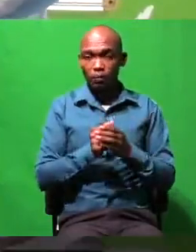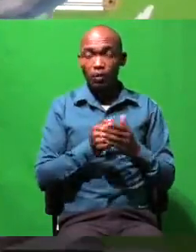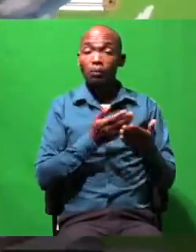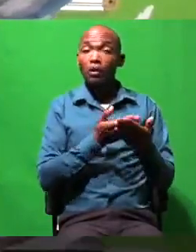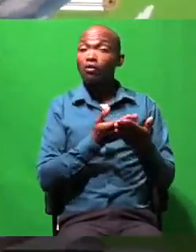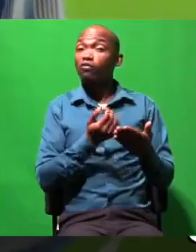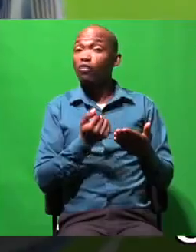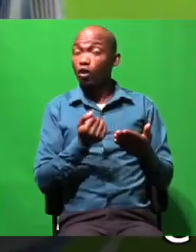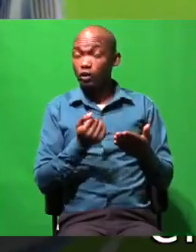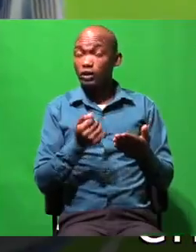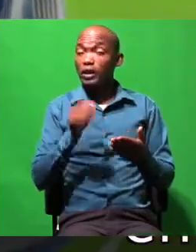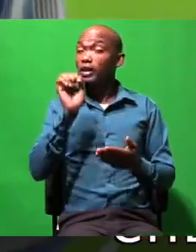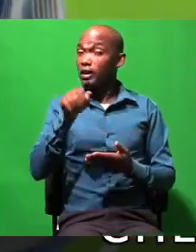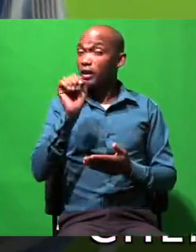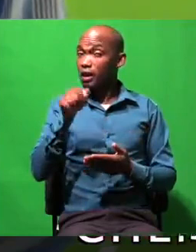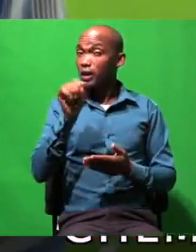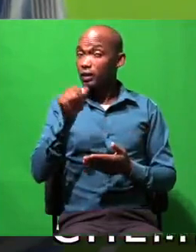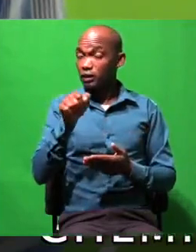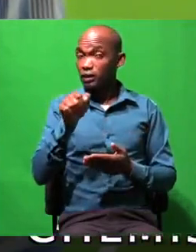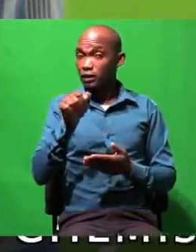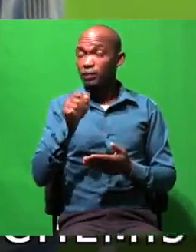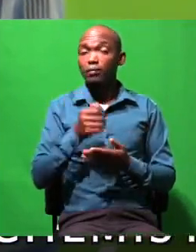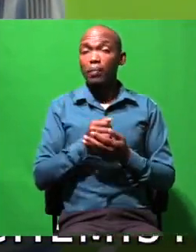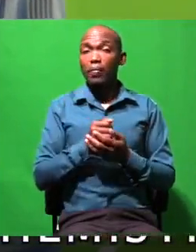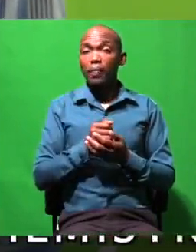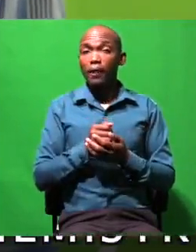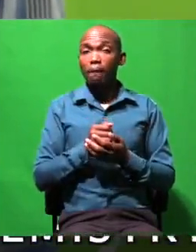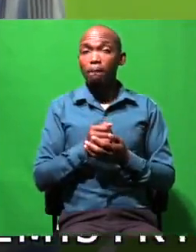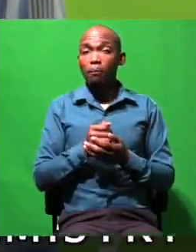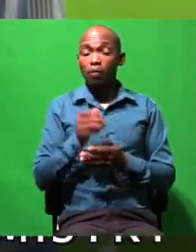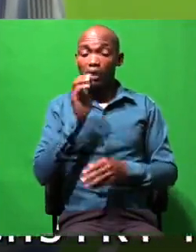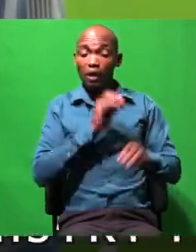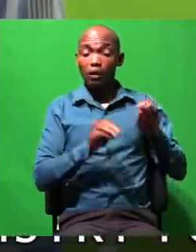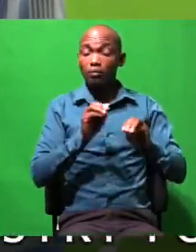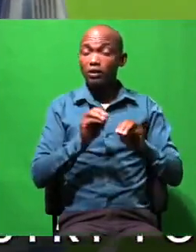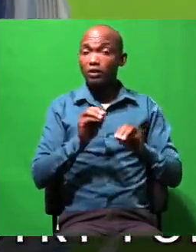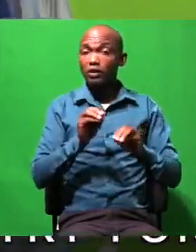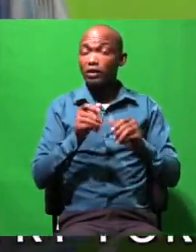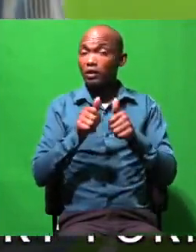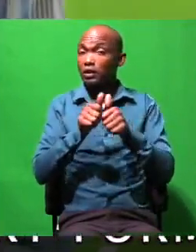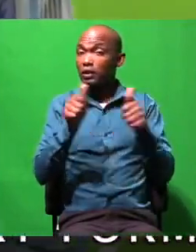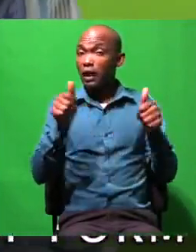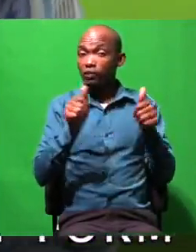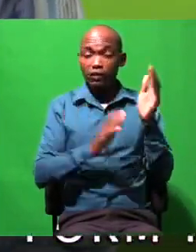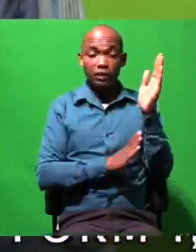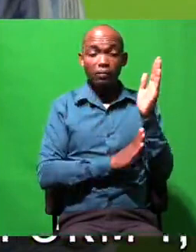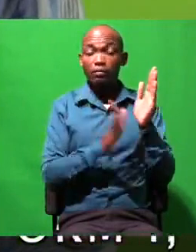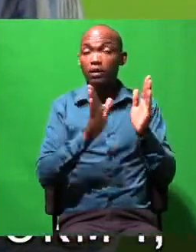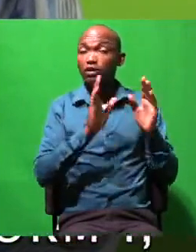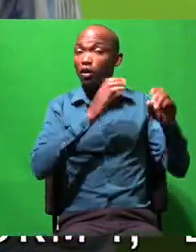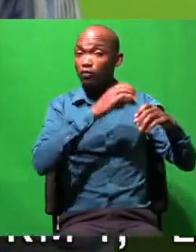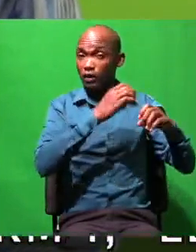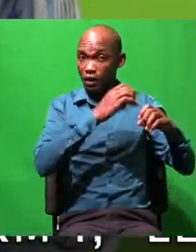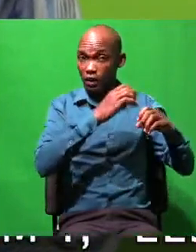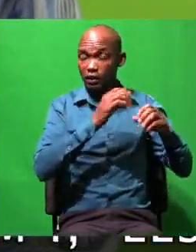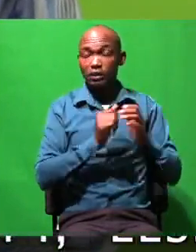Of course, it is yes, since chemistry itself, we said, is a branch of science.